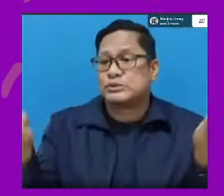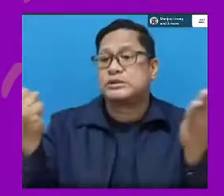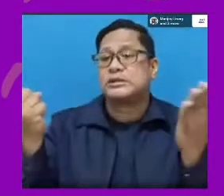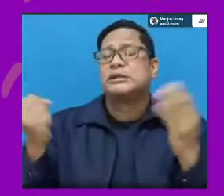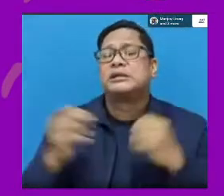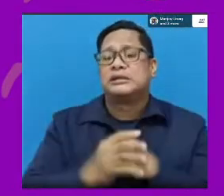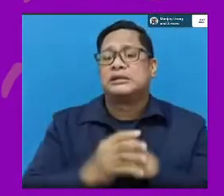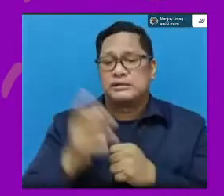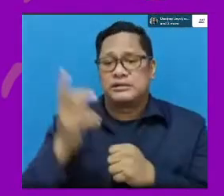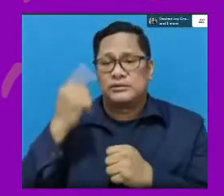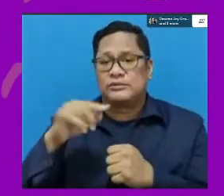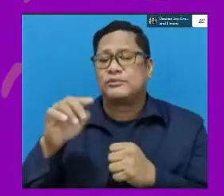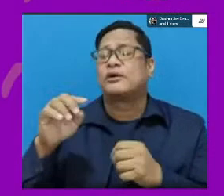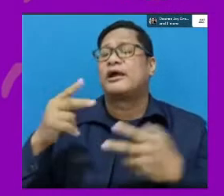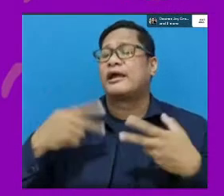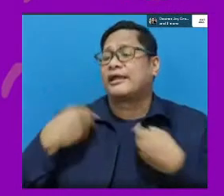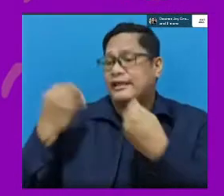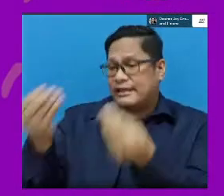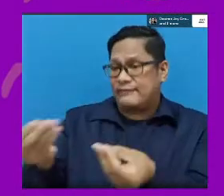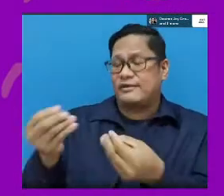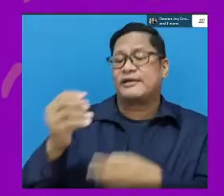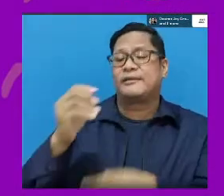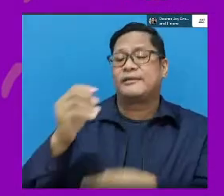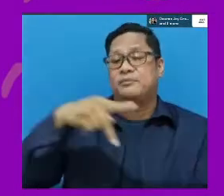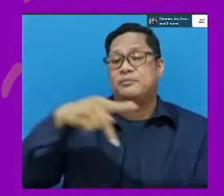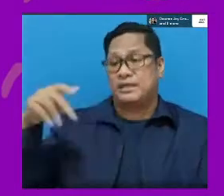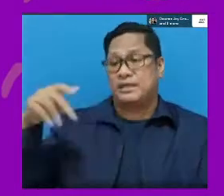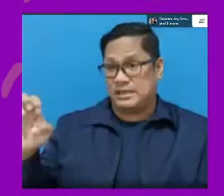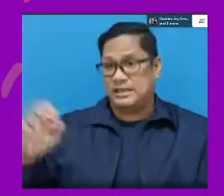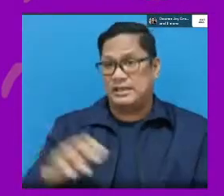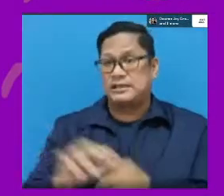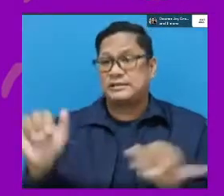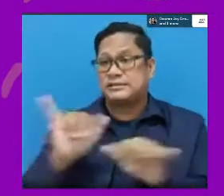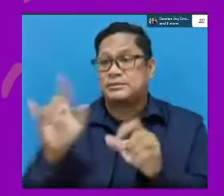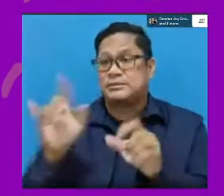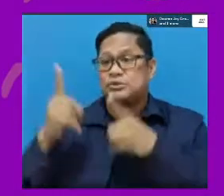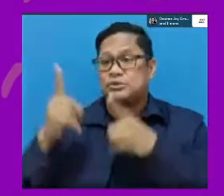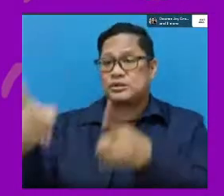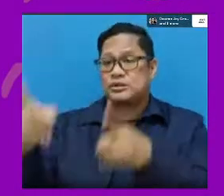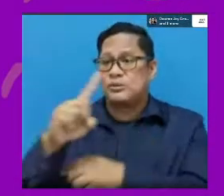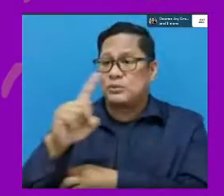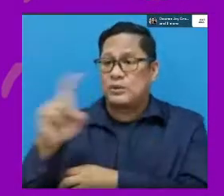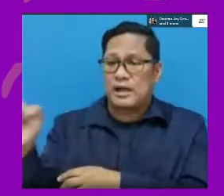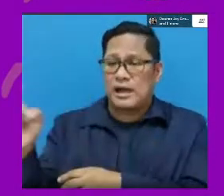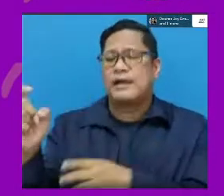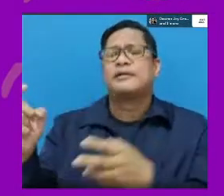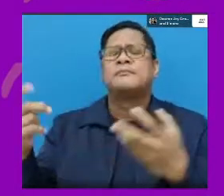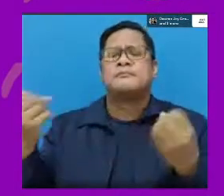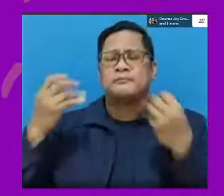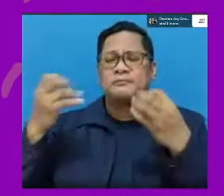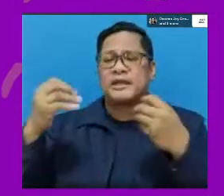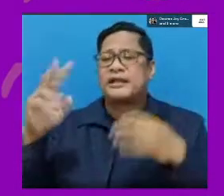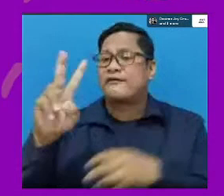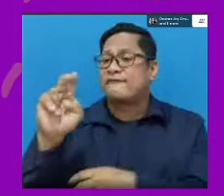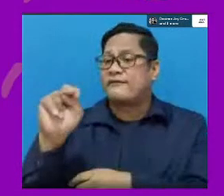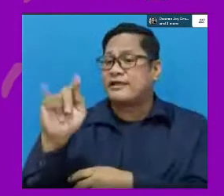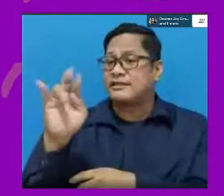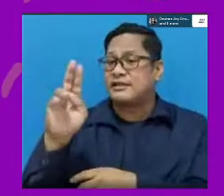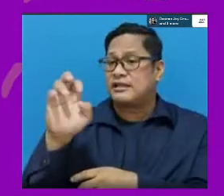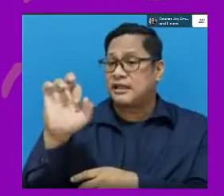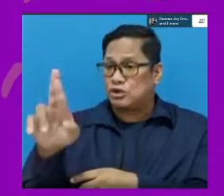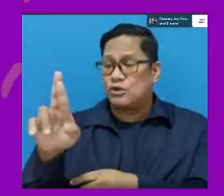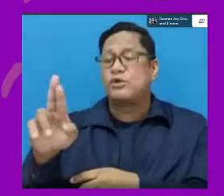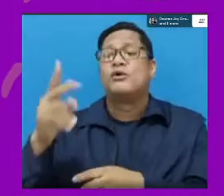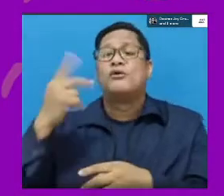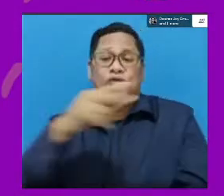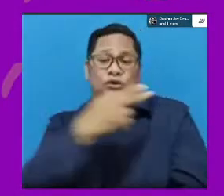of PPE, among others. We also donated 100 state-of-the-art ventilators to 46 priority hospitals